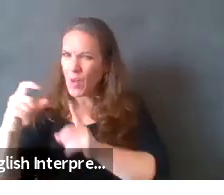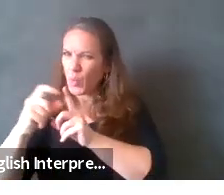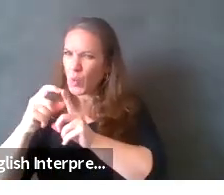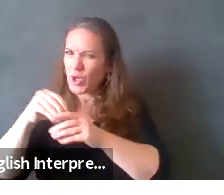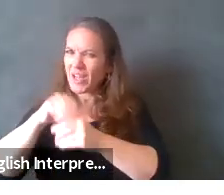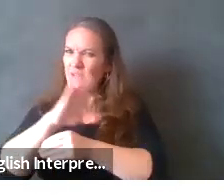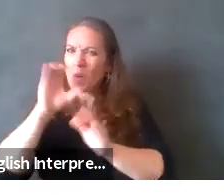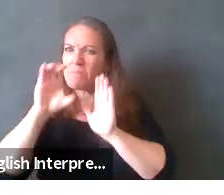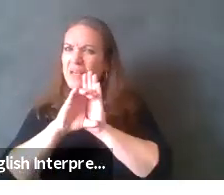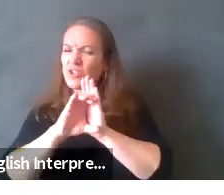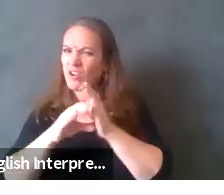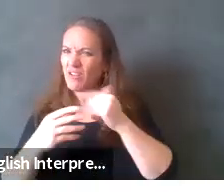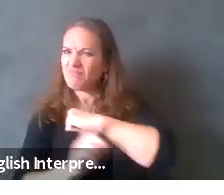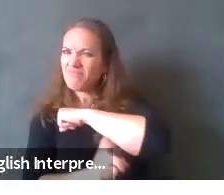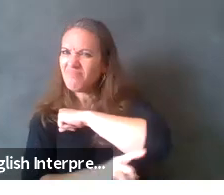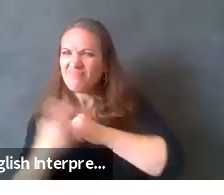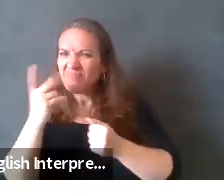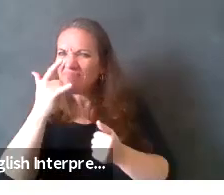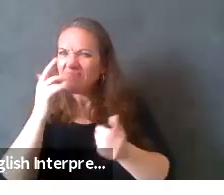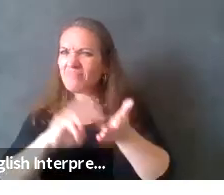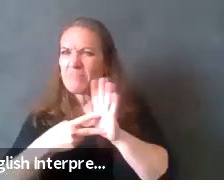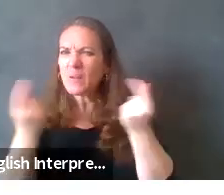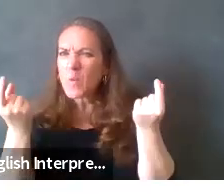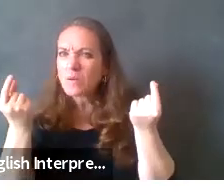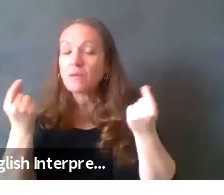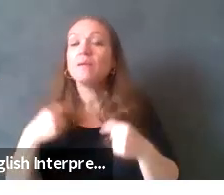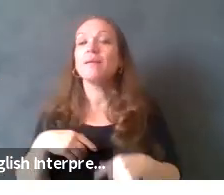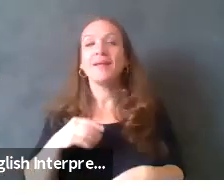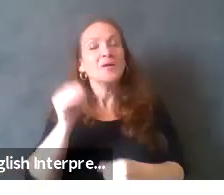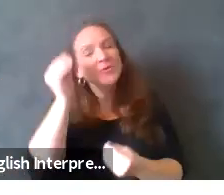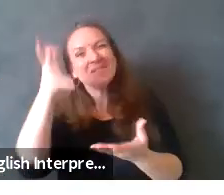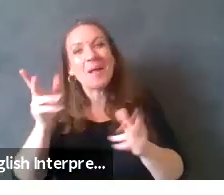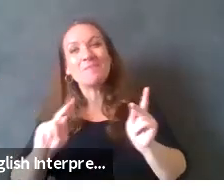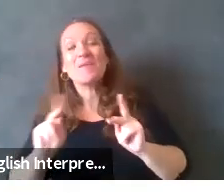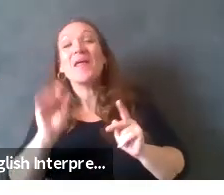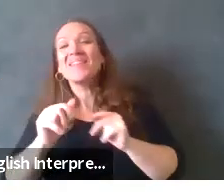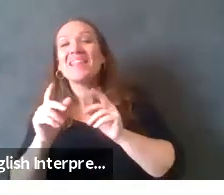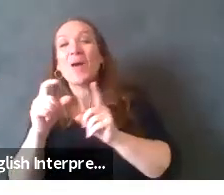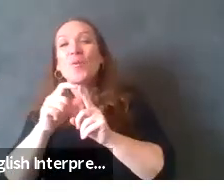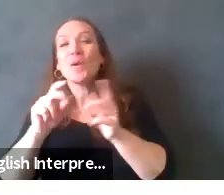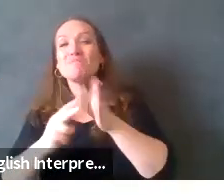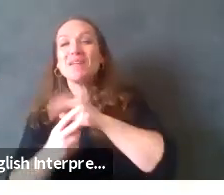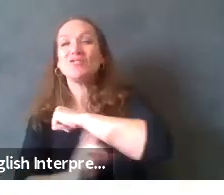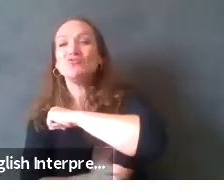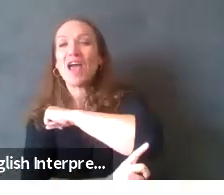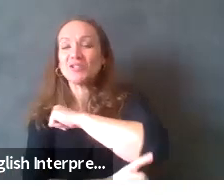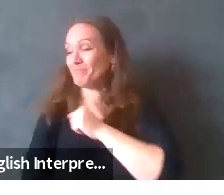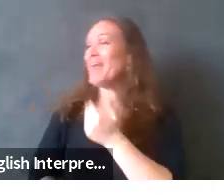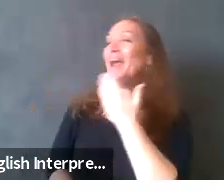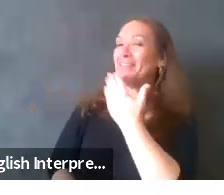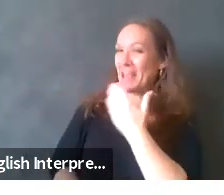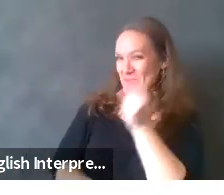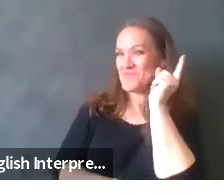graphic of the shelter. Those are the trash cans. Right. Thank you, Louis. Yeah.